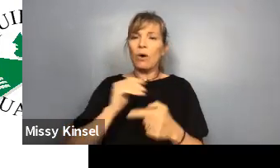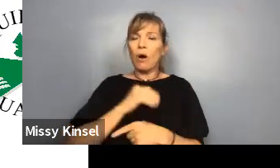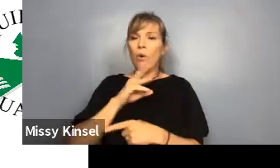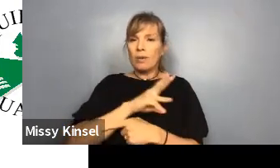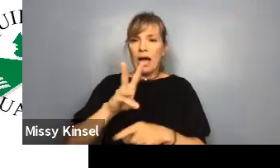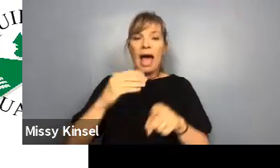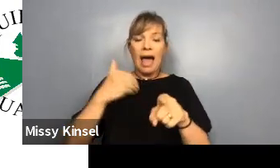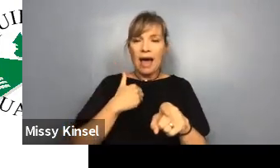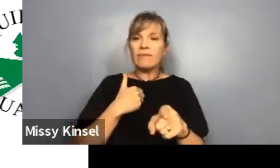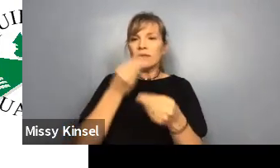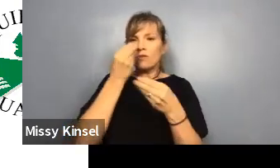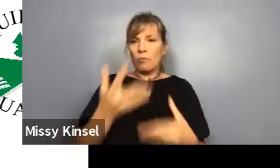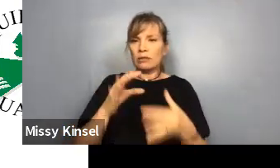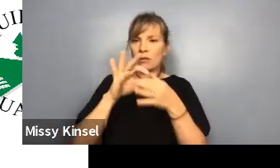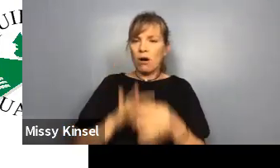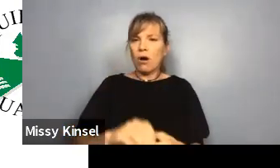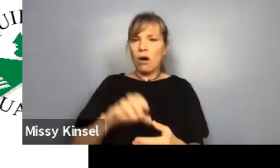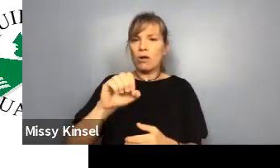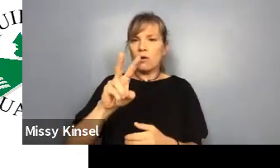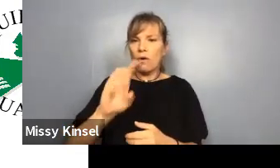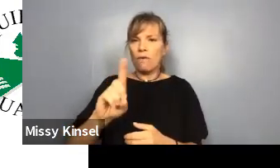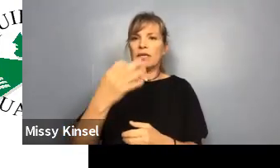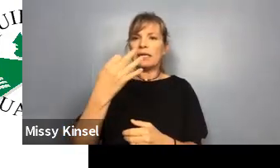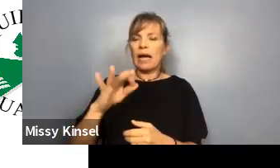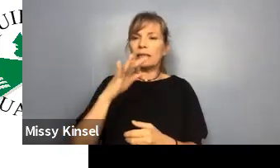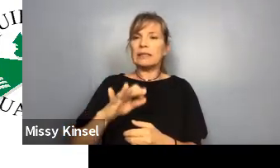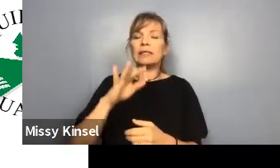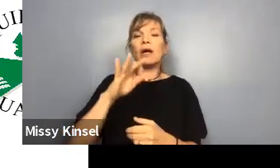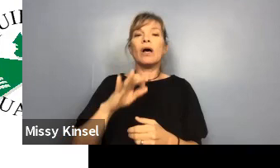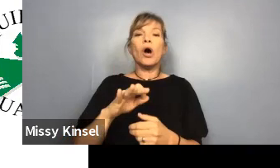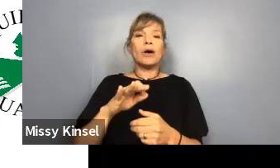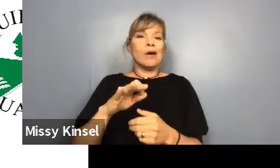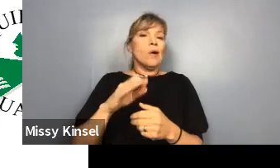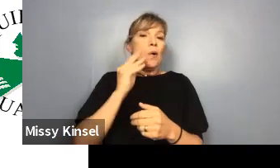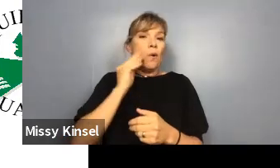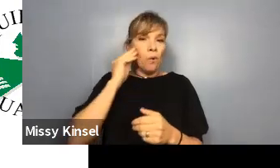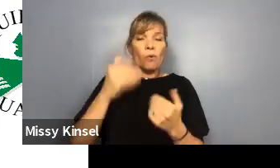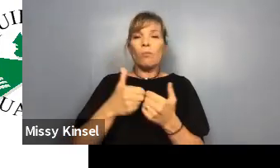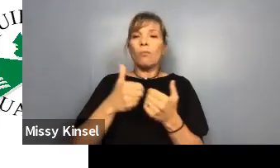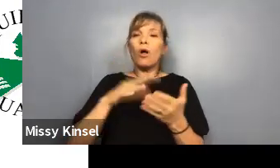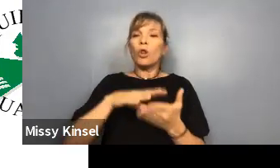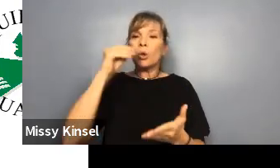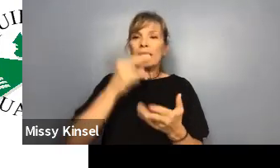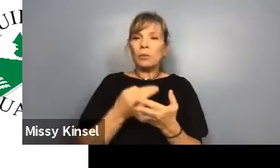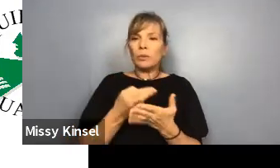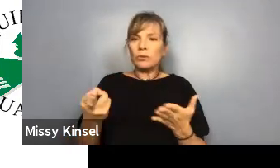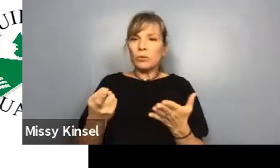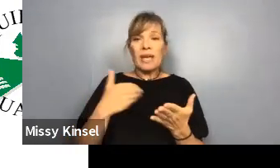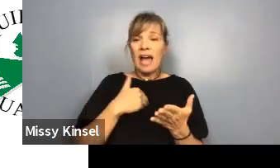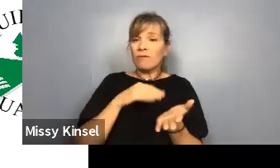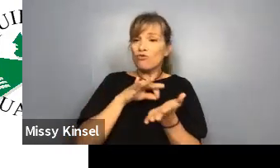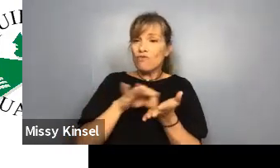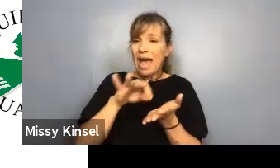some information on COVID-19 remote learning resources there, and we have some tracking forms that you can use. These